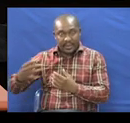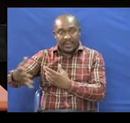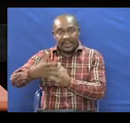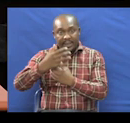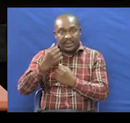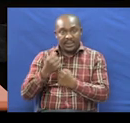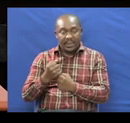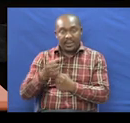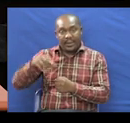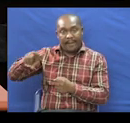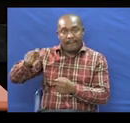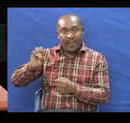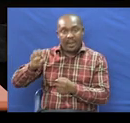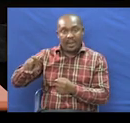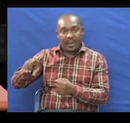Pepsi